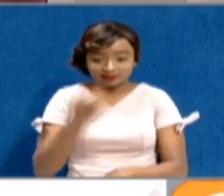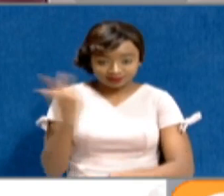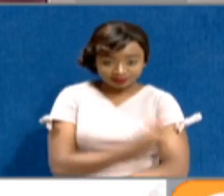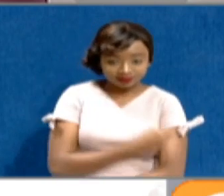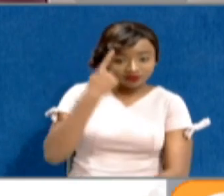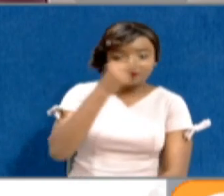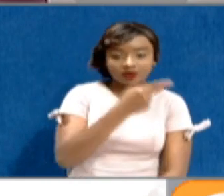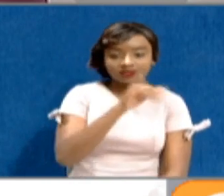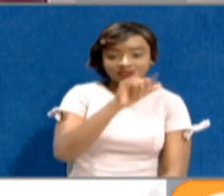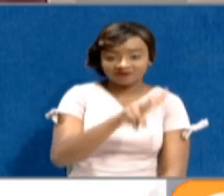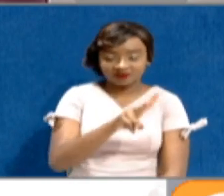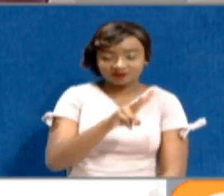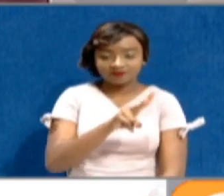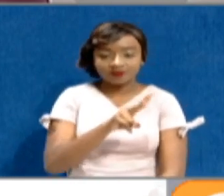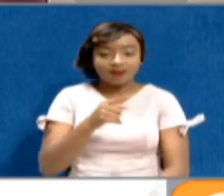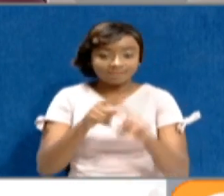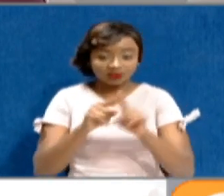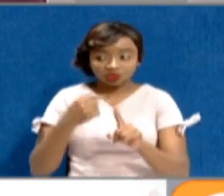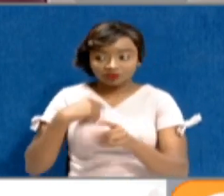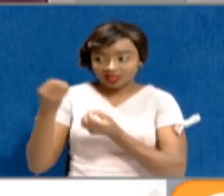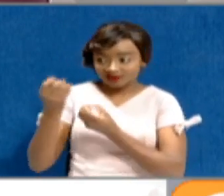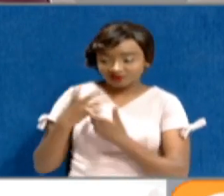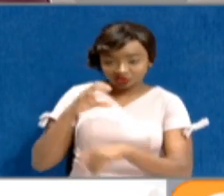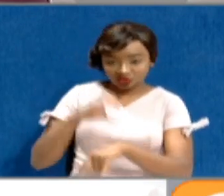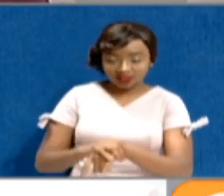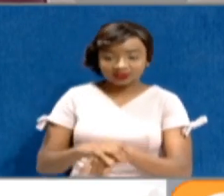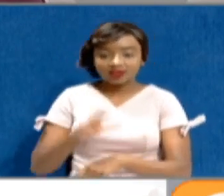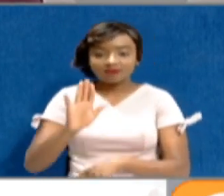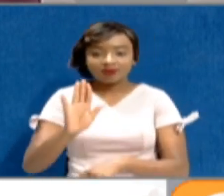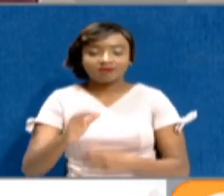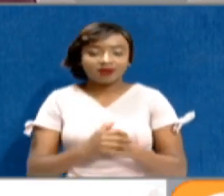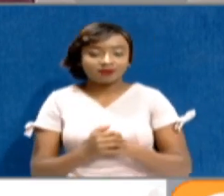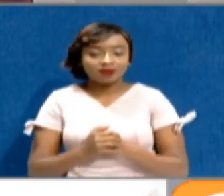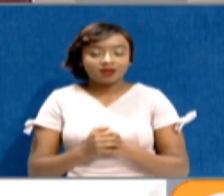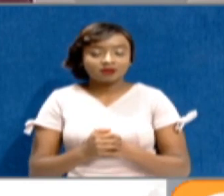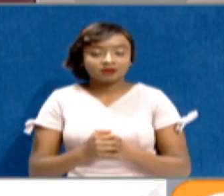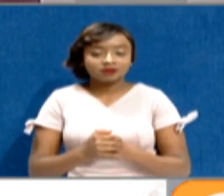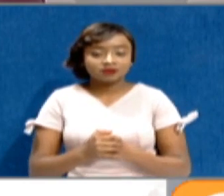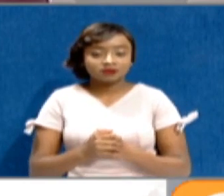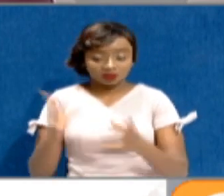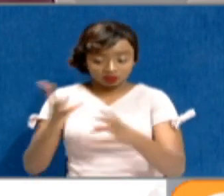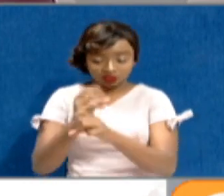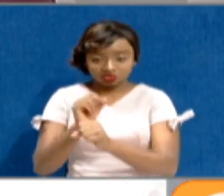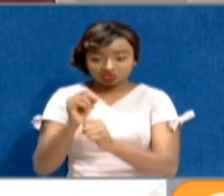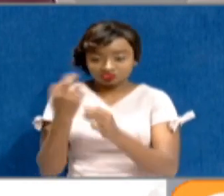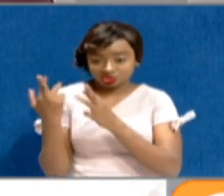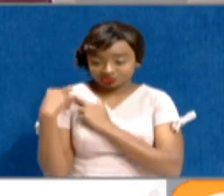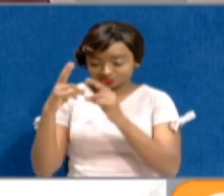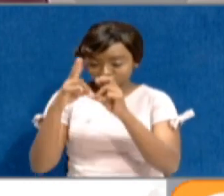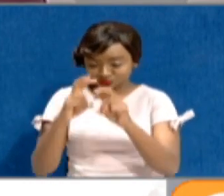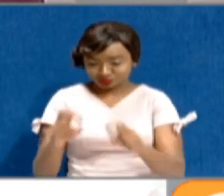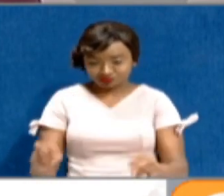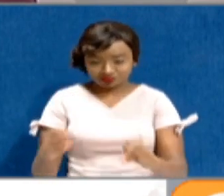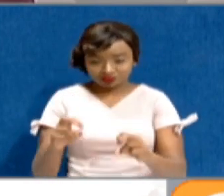AIDS, right? So I'm reliably told that at KAVI, which is the Kenya AIDS Vaccine Institute,